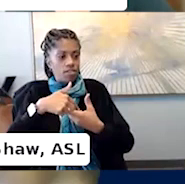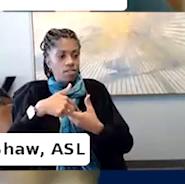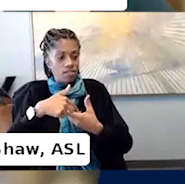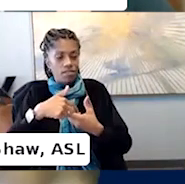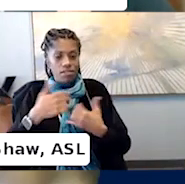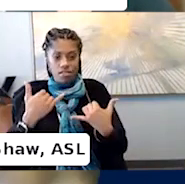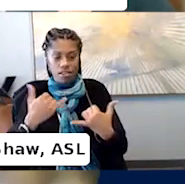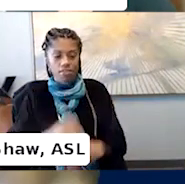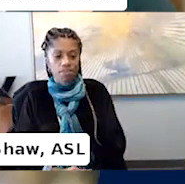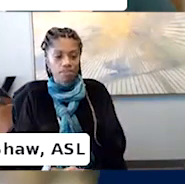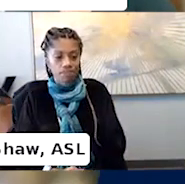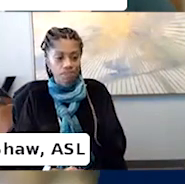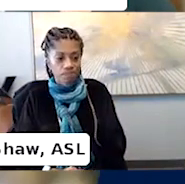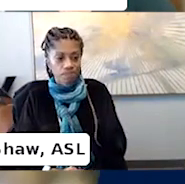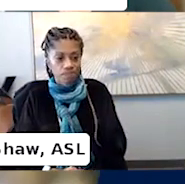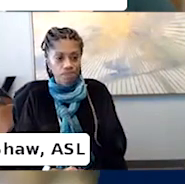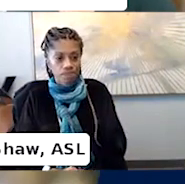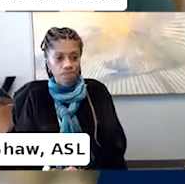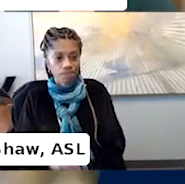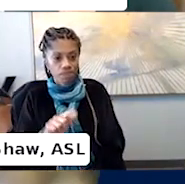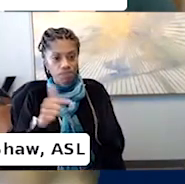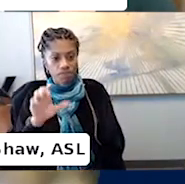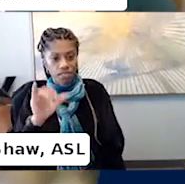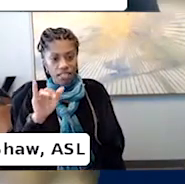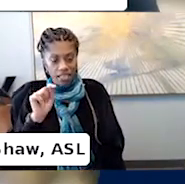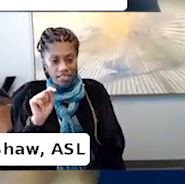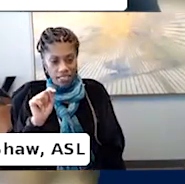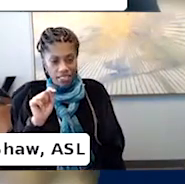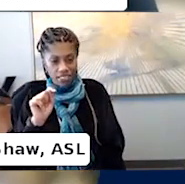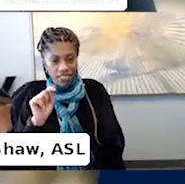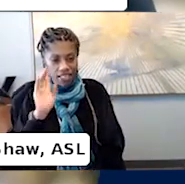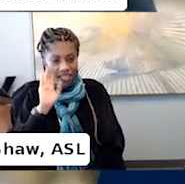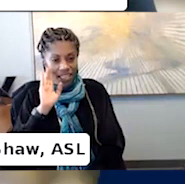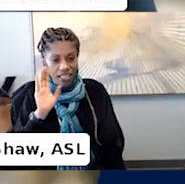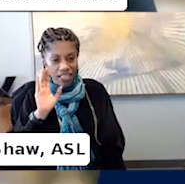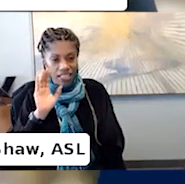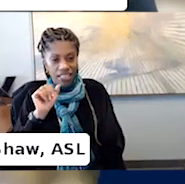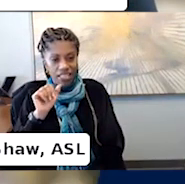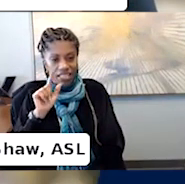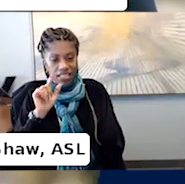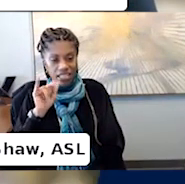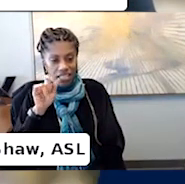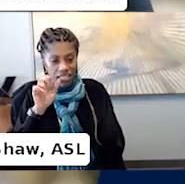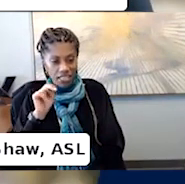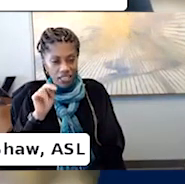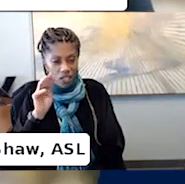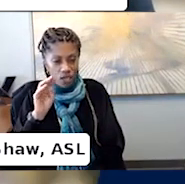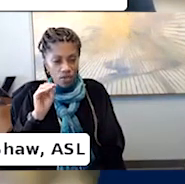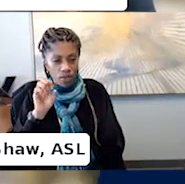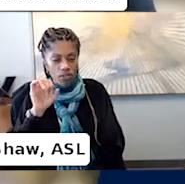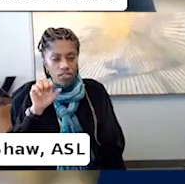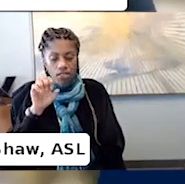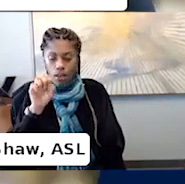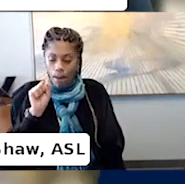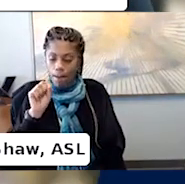about ethical storytelling. I'll hand it to Caitlin. Hi, everyone. I am Caitlin Moses Bowser. I am the